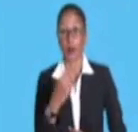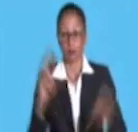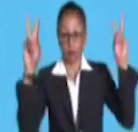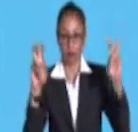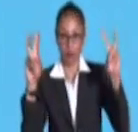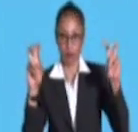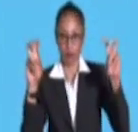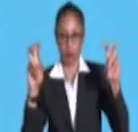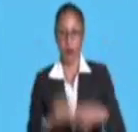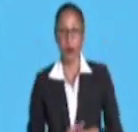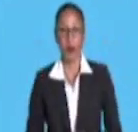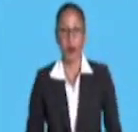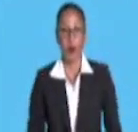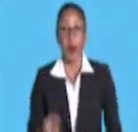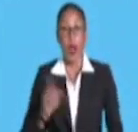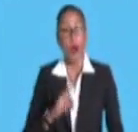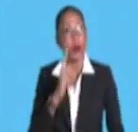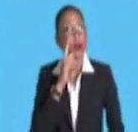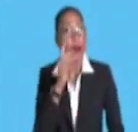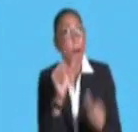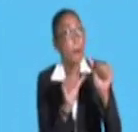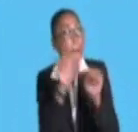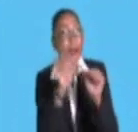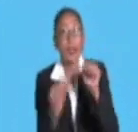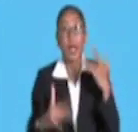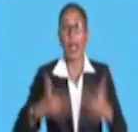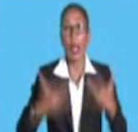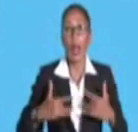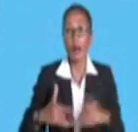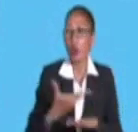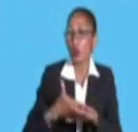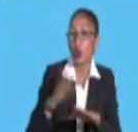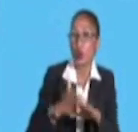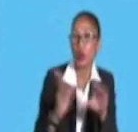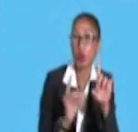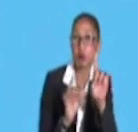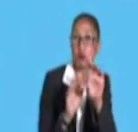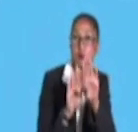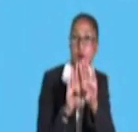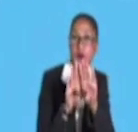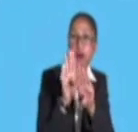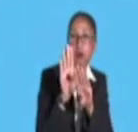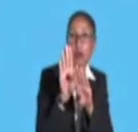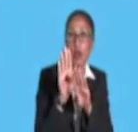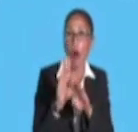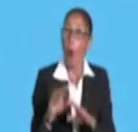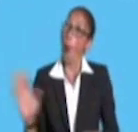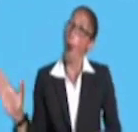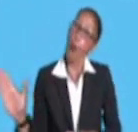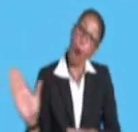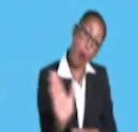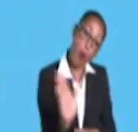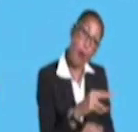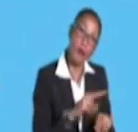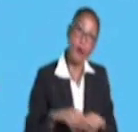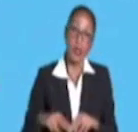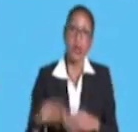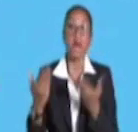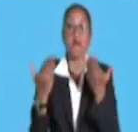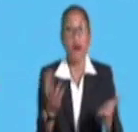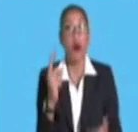quote, "And we see a better life in the new development that has swept across the nation, bringing